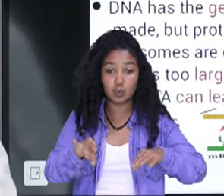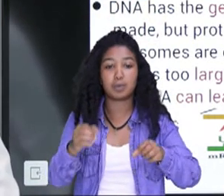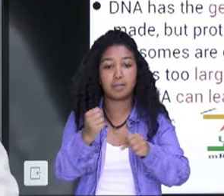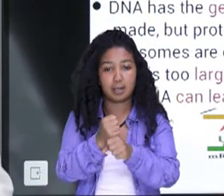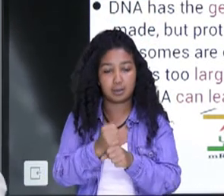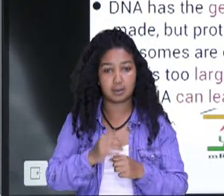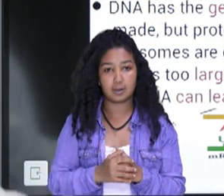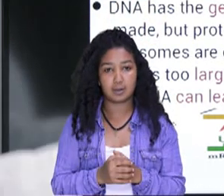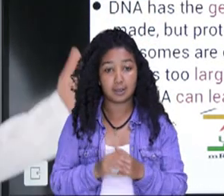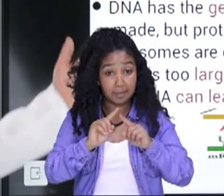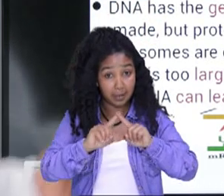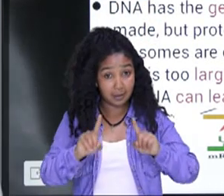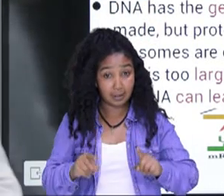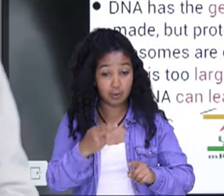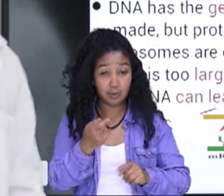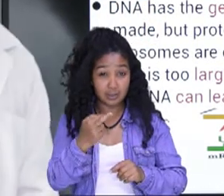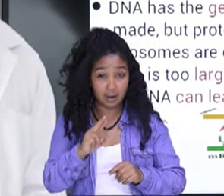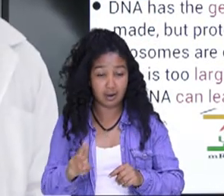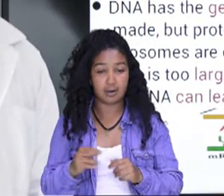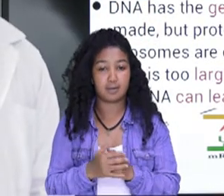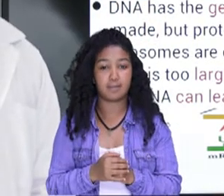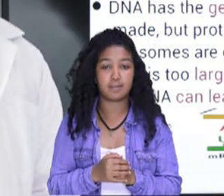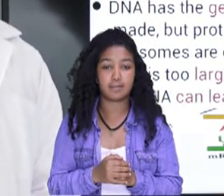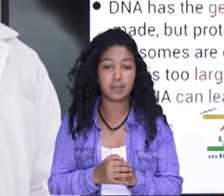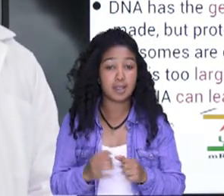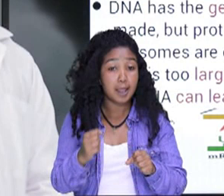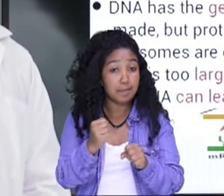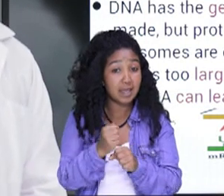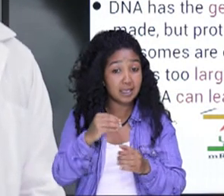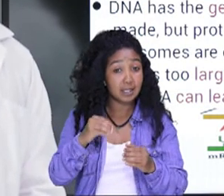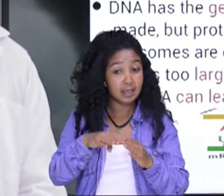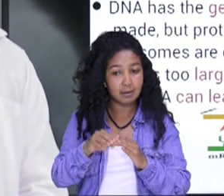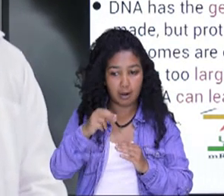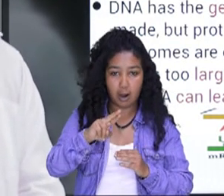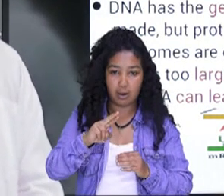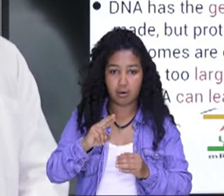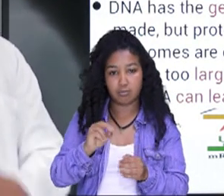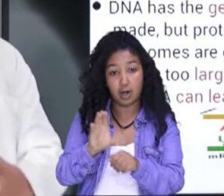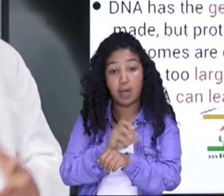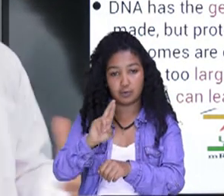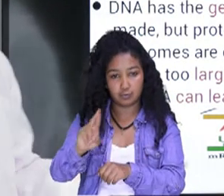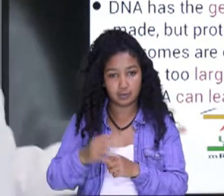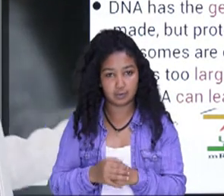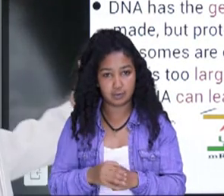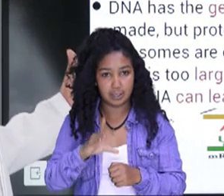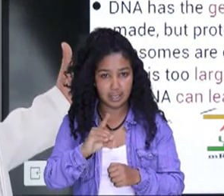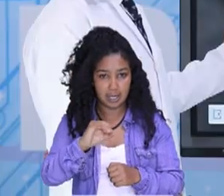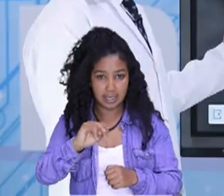made, but proteins are made in ribosomes.